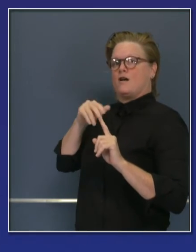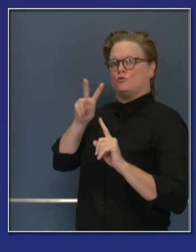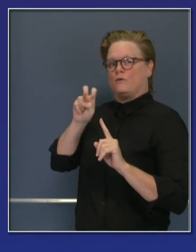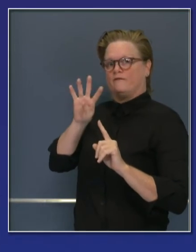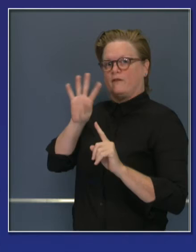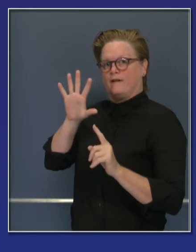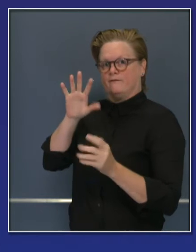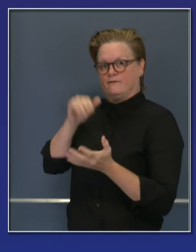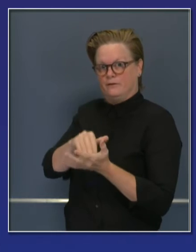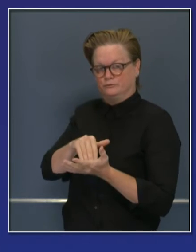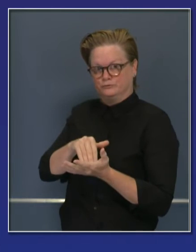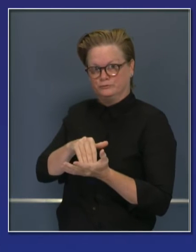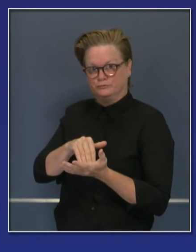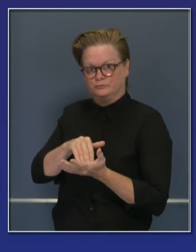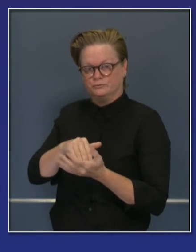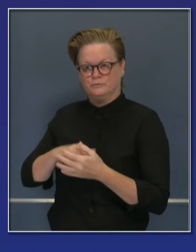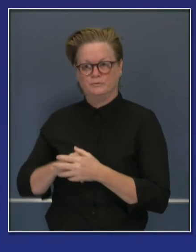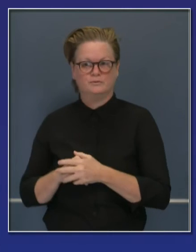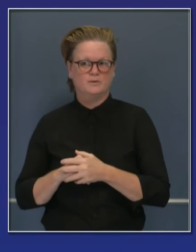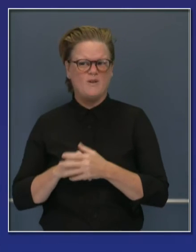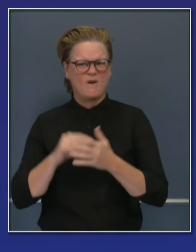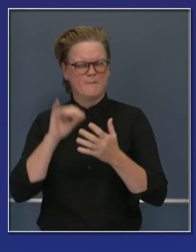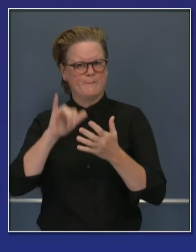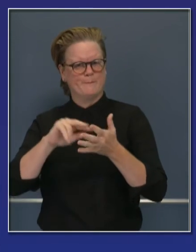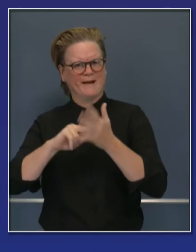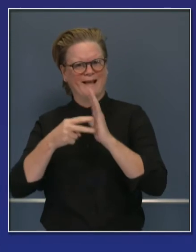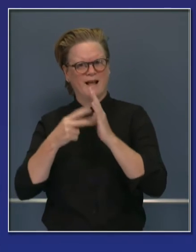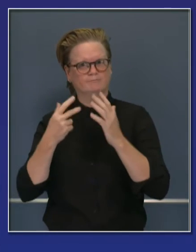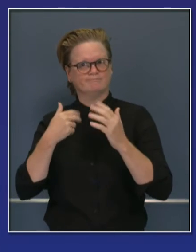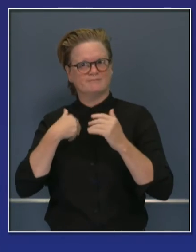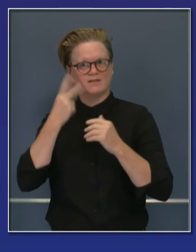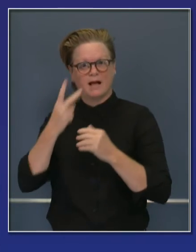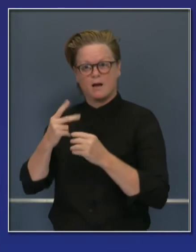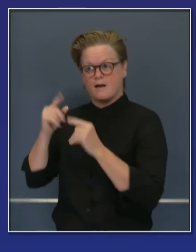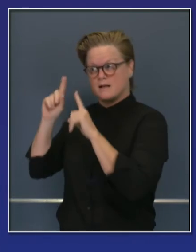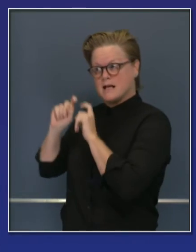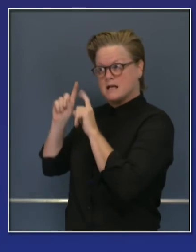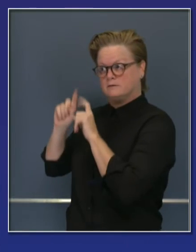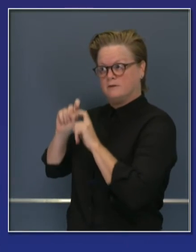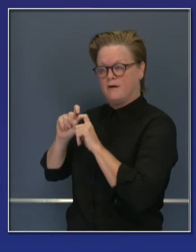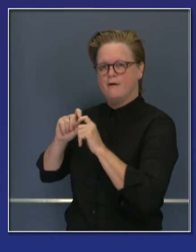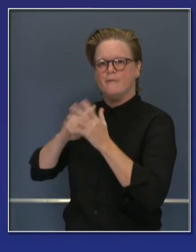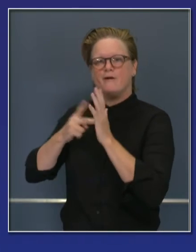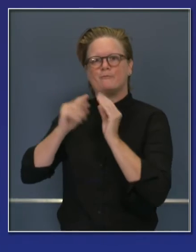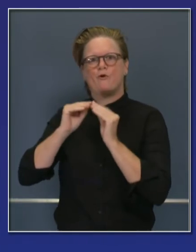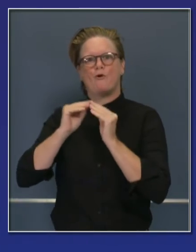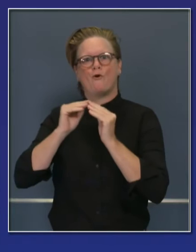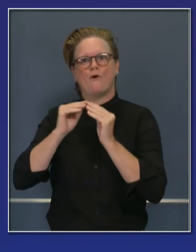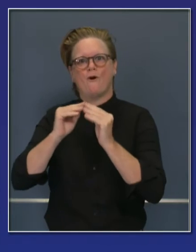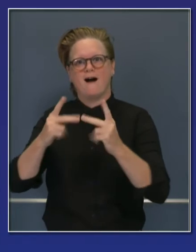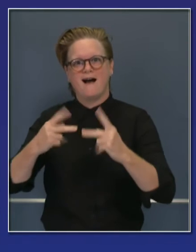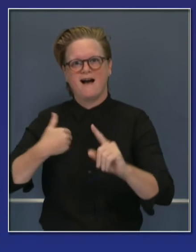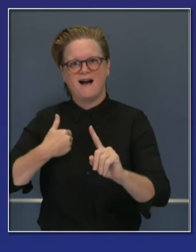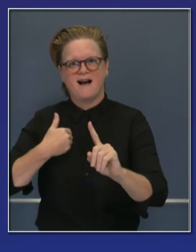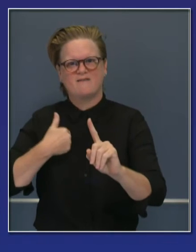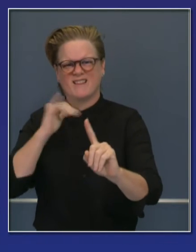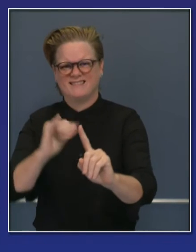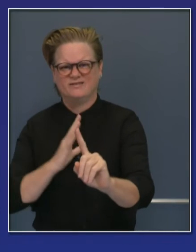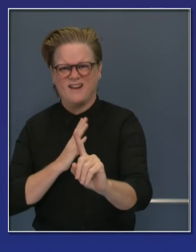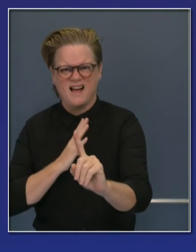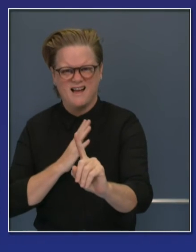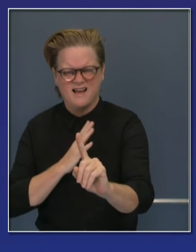more testing, but also more testing is occurring across the spectrum, across the state. And that is a very good